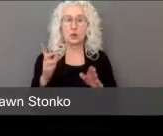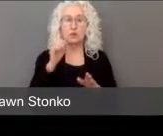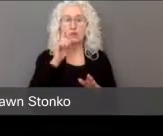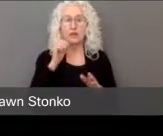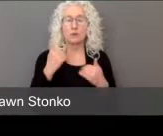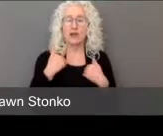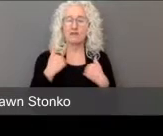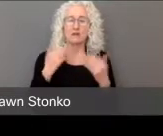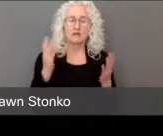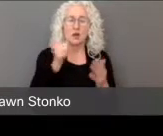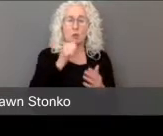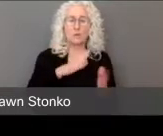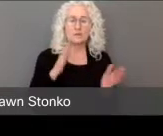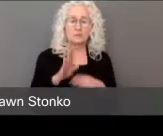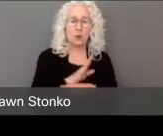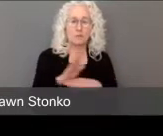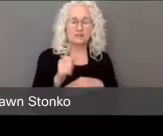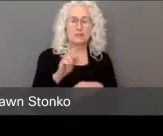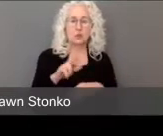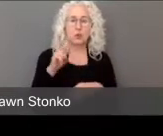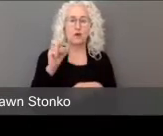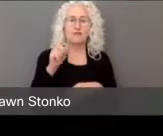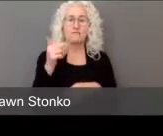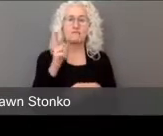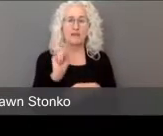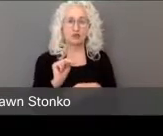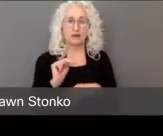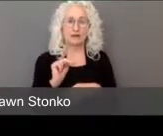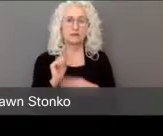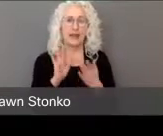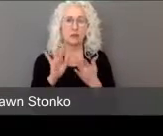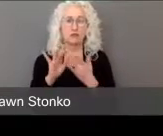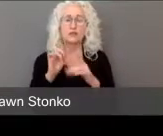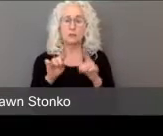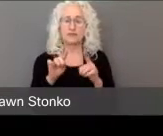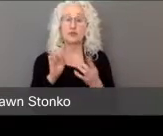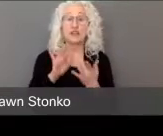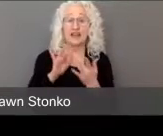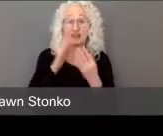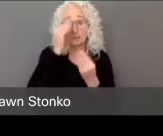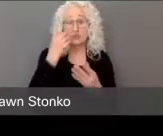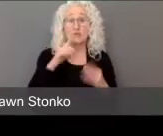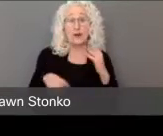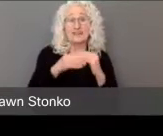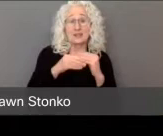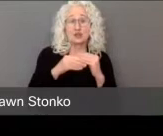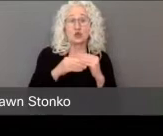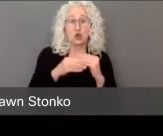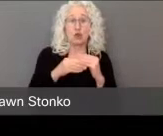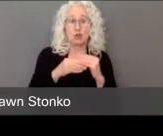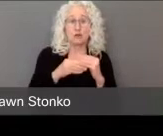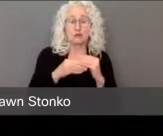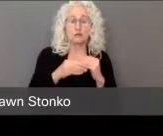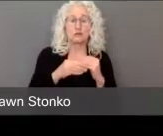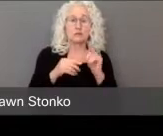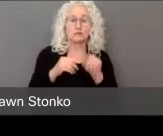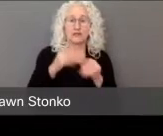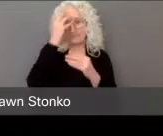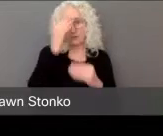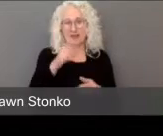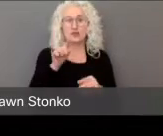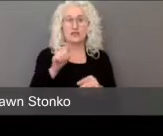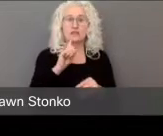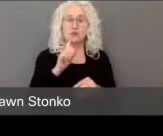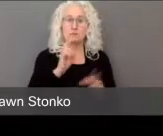or a Veterans Business Outreach, but there is contact information for additional resources. These are our boots on the ground type folks who